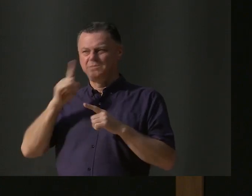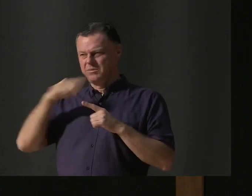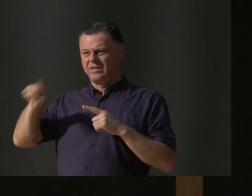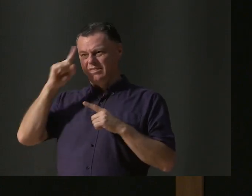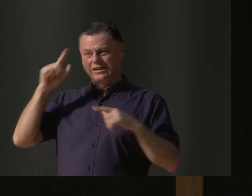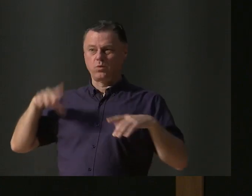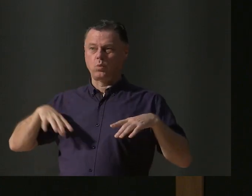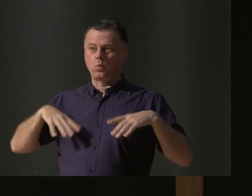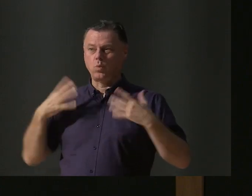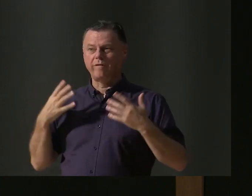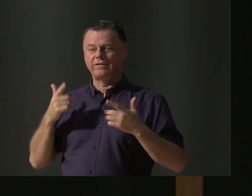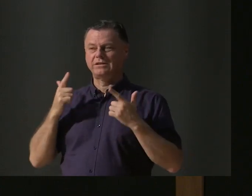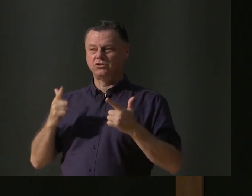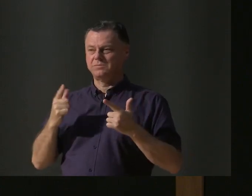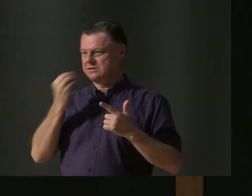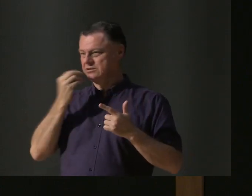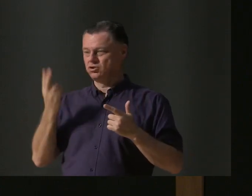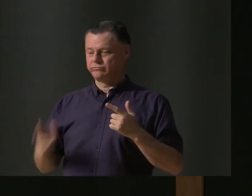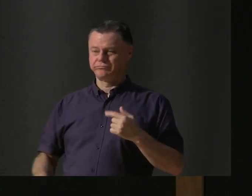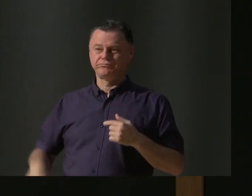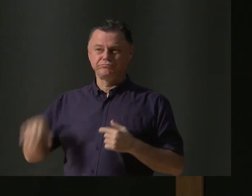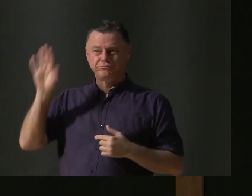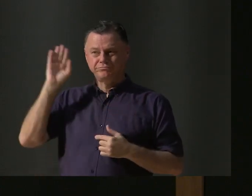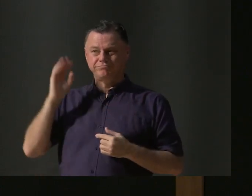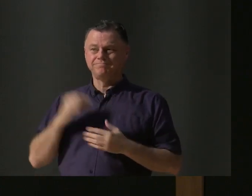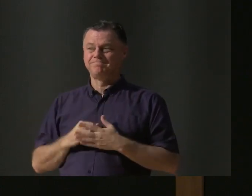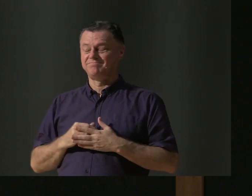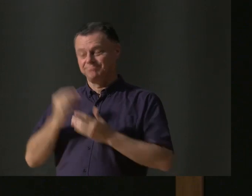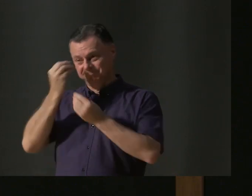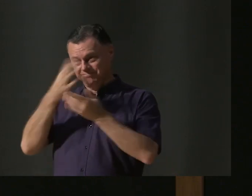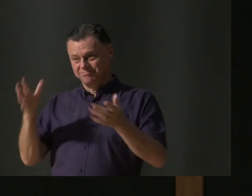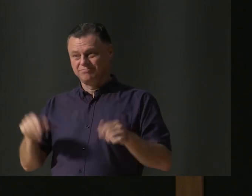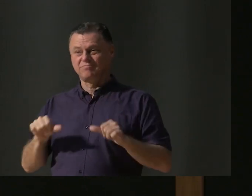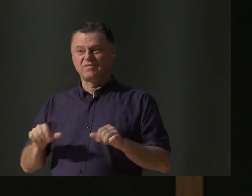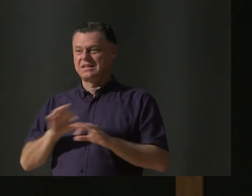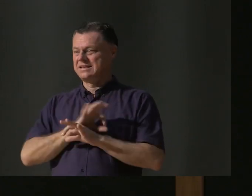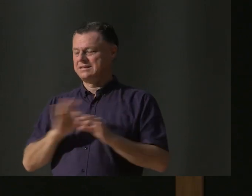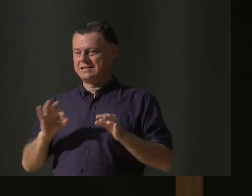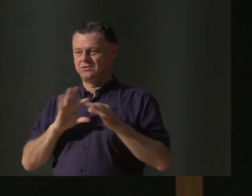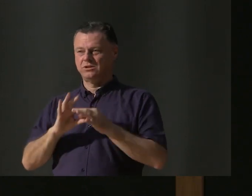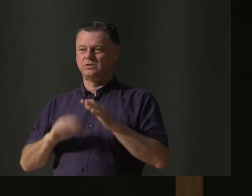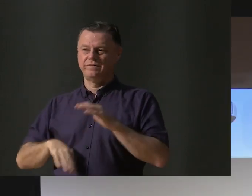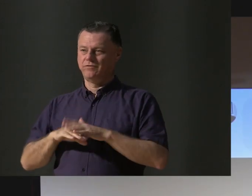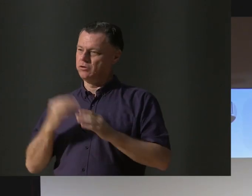there that sugar has something to do with it, and I can confirm for you that it absolutely does not.